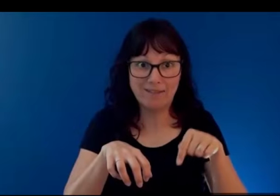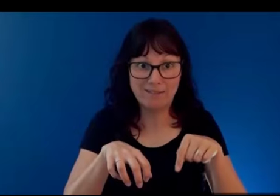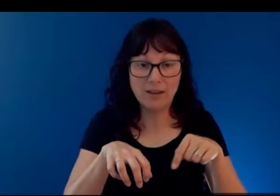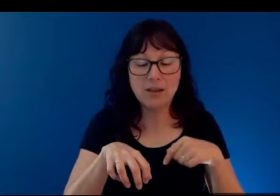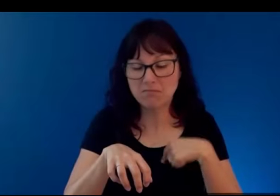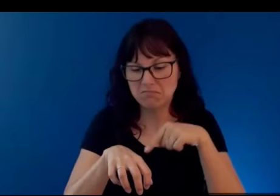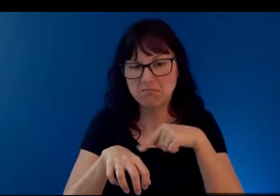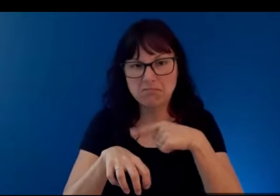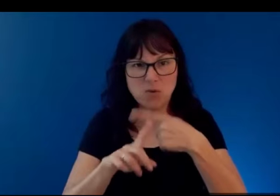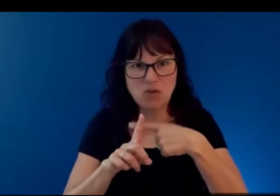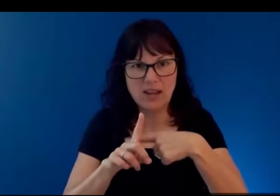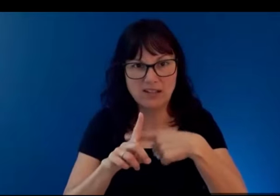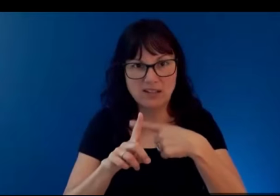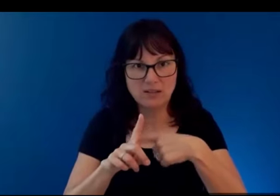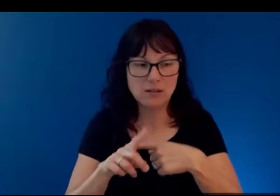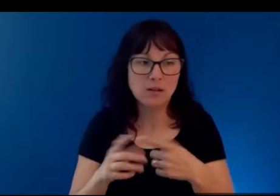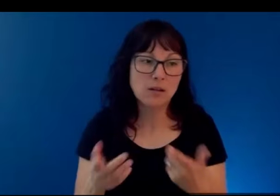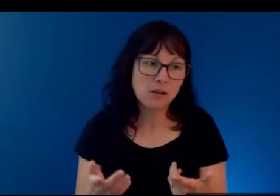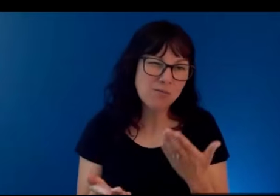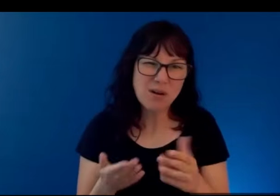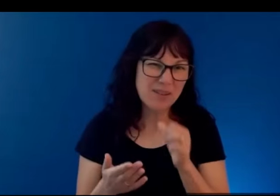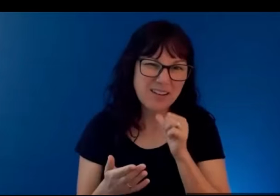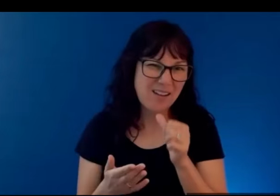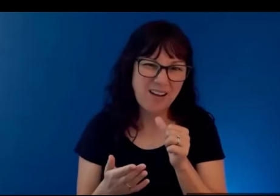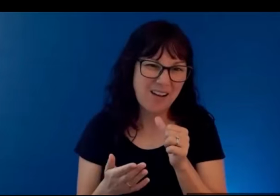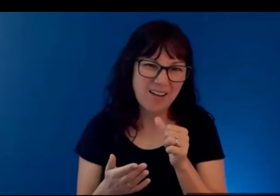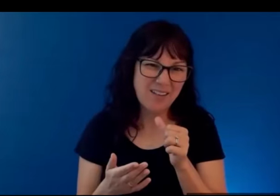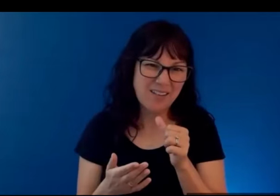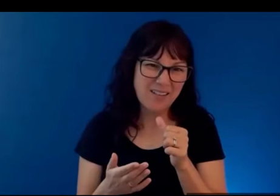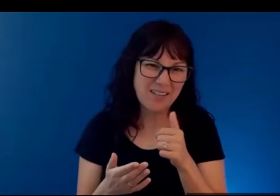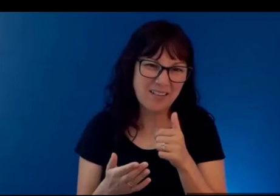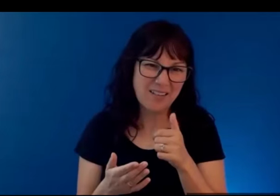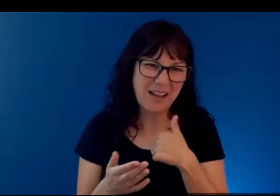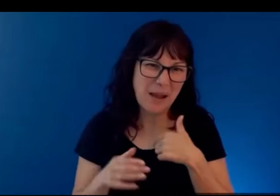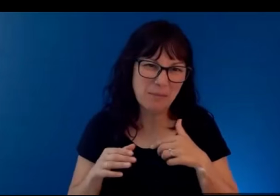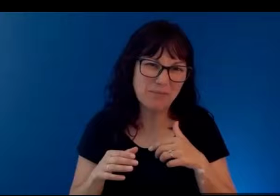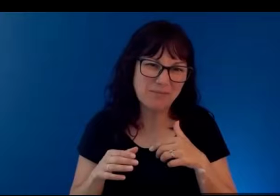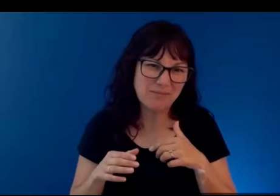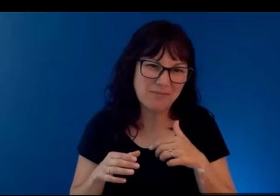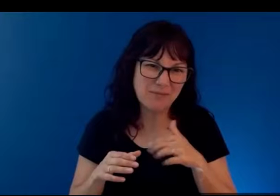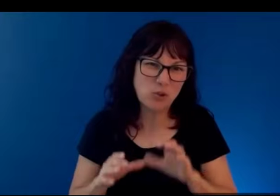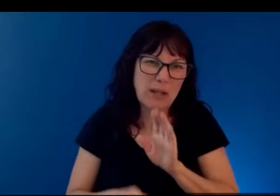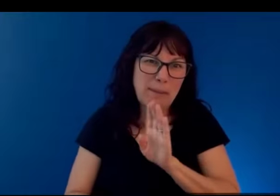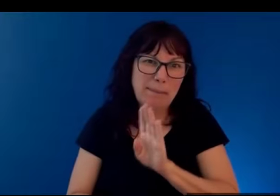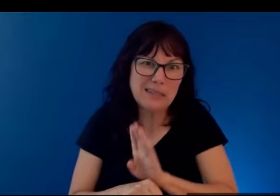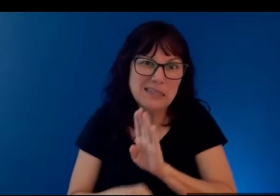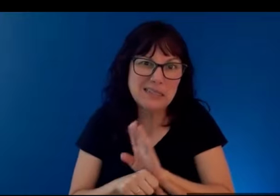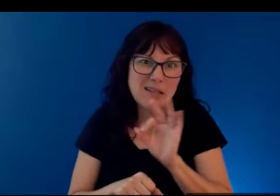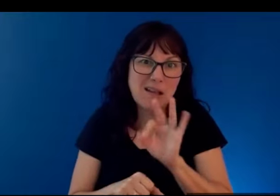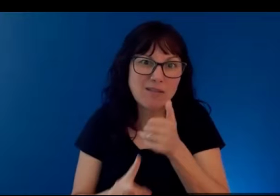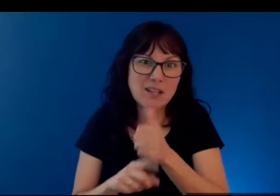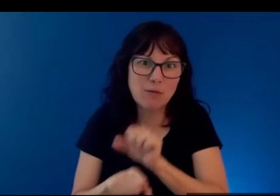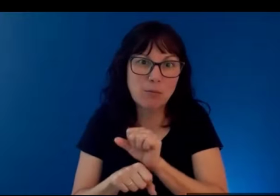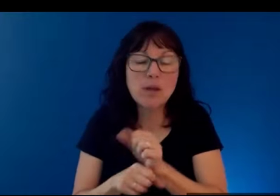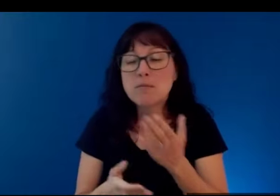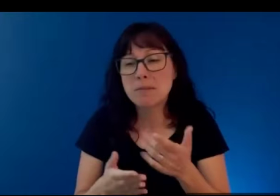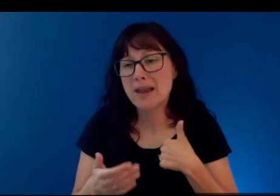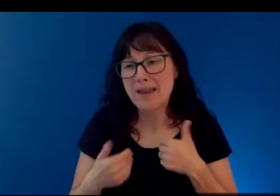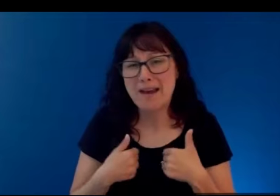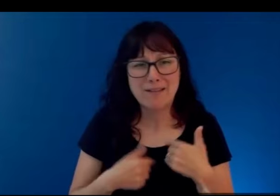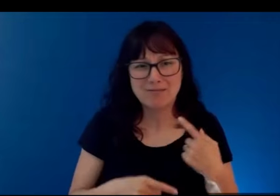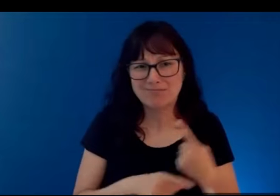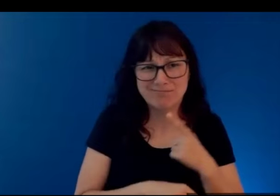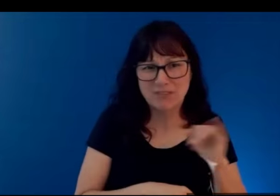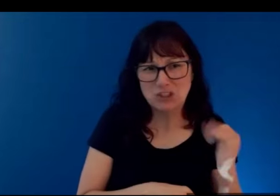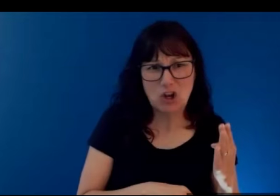just rent the other unit. I'm probably not engaged in the business of being self-employed, right? I probably have a day job. I'm